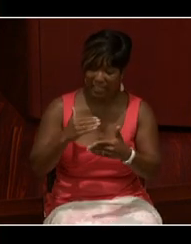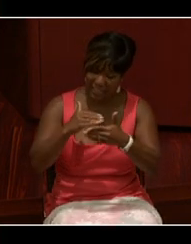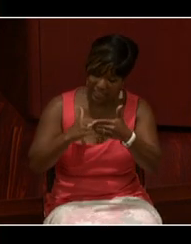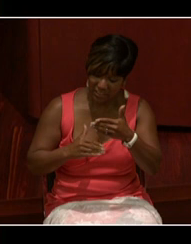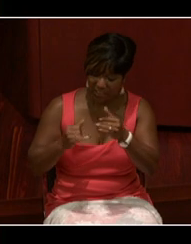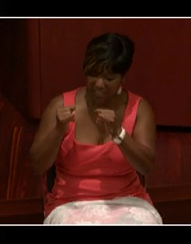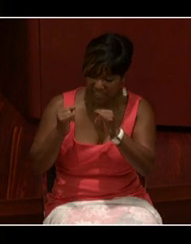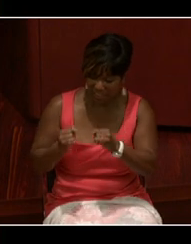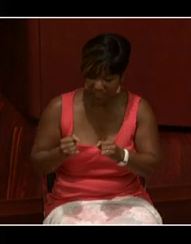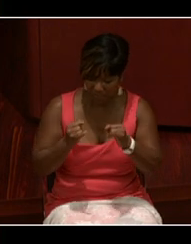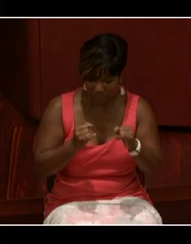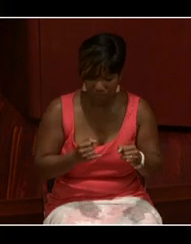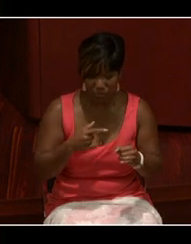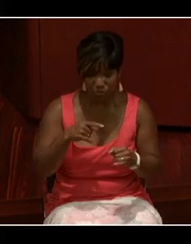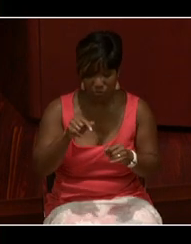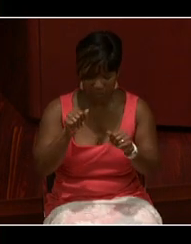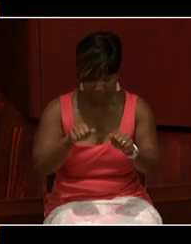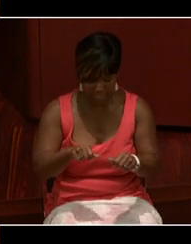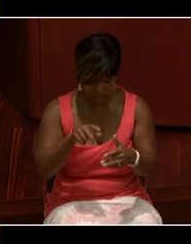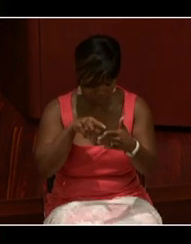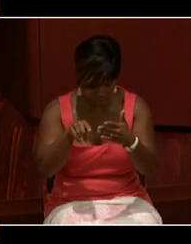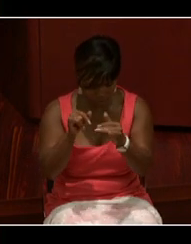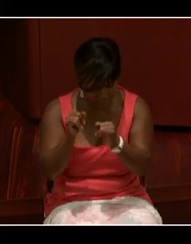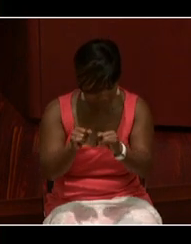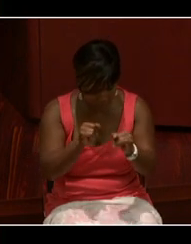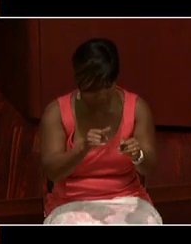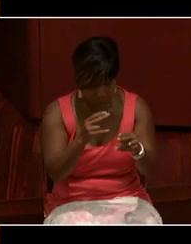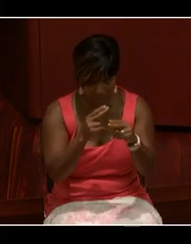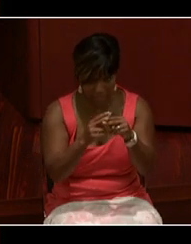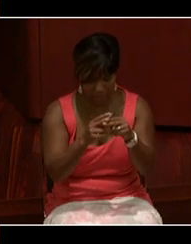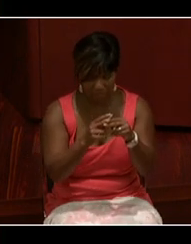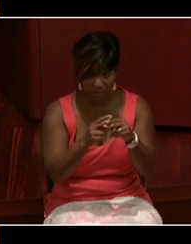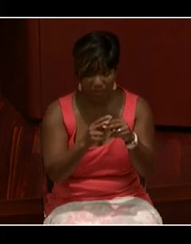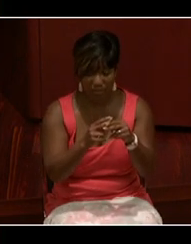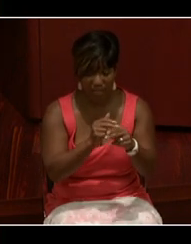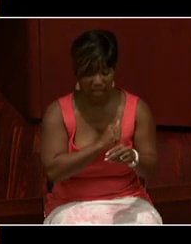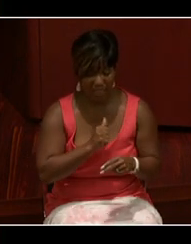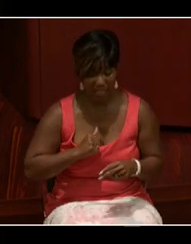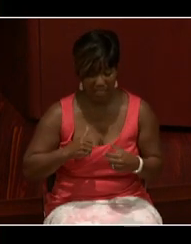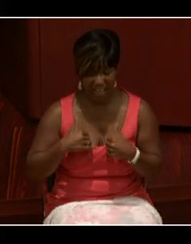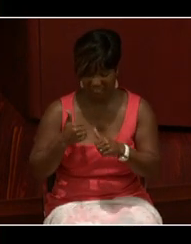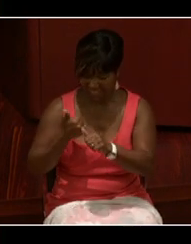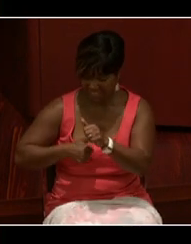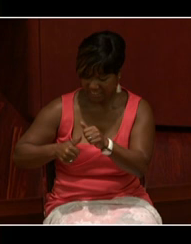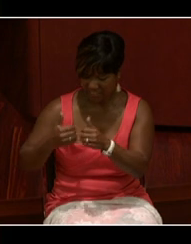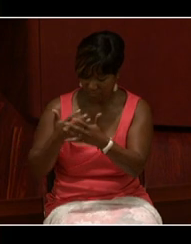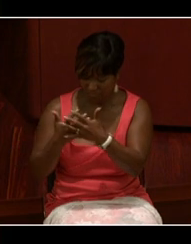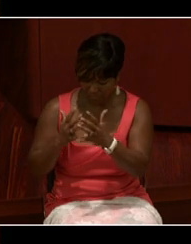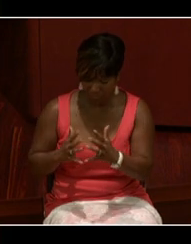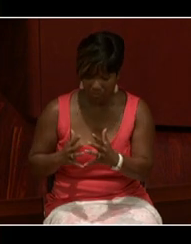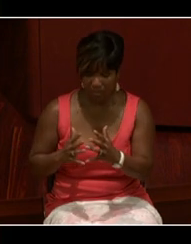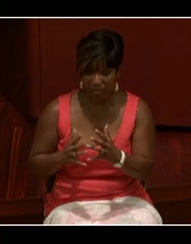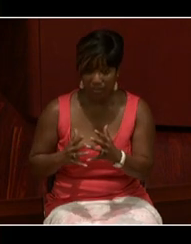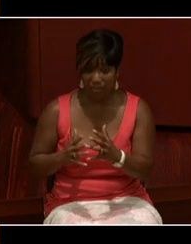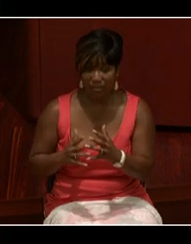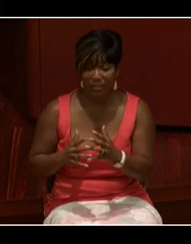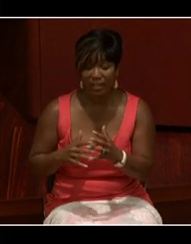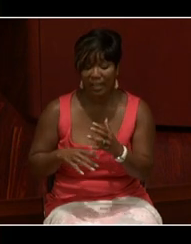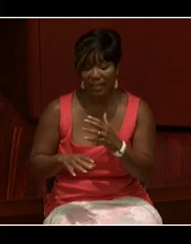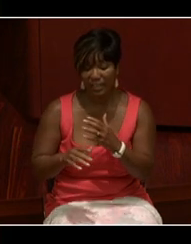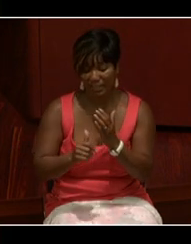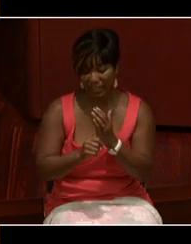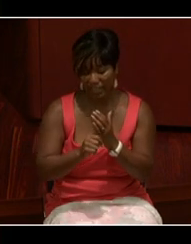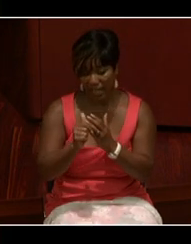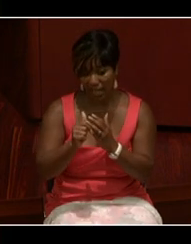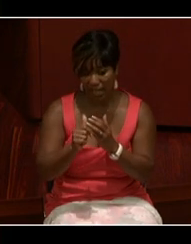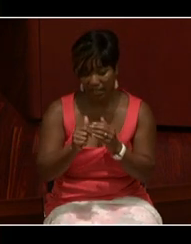catalog, so you can search by individual names that way as well. Atlanta has each inmate entered individual in the catalog, and the National